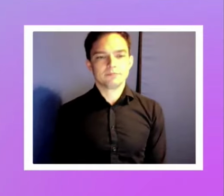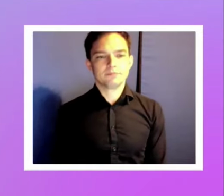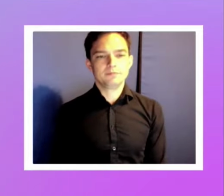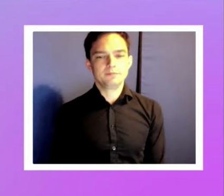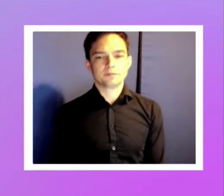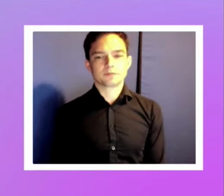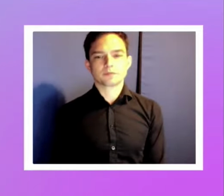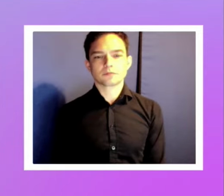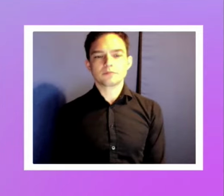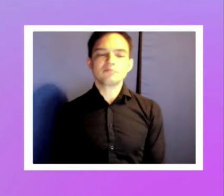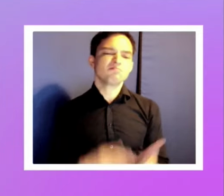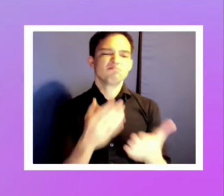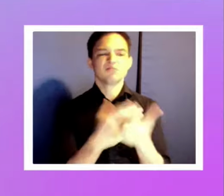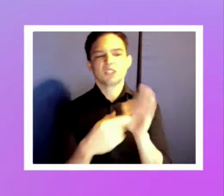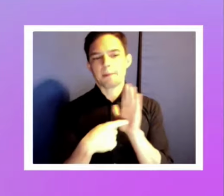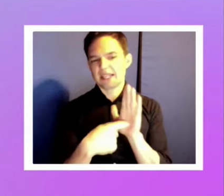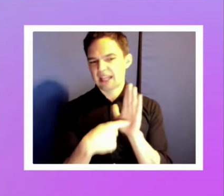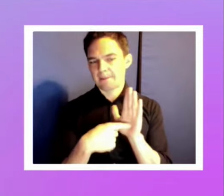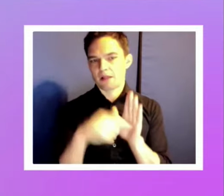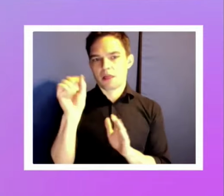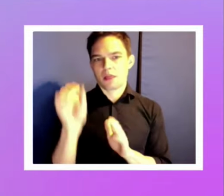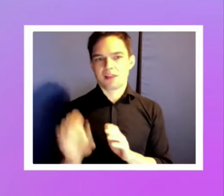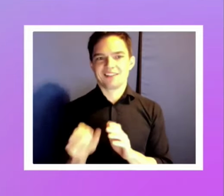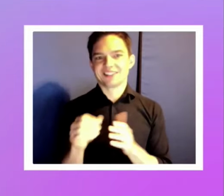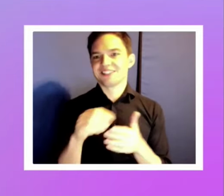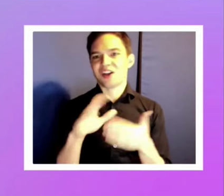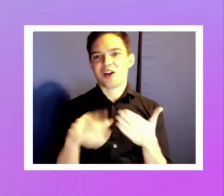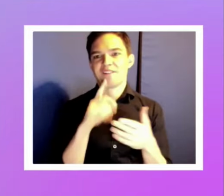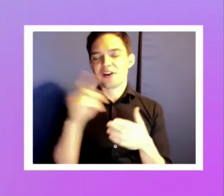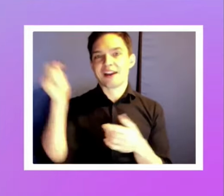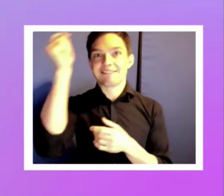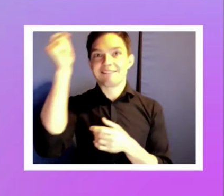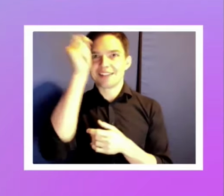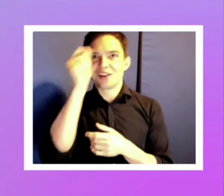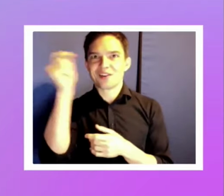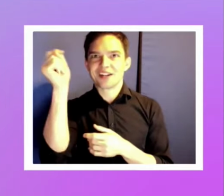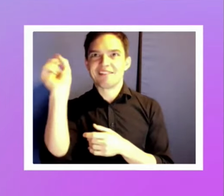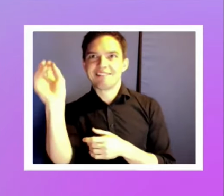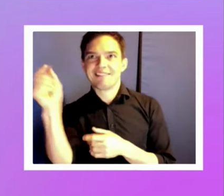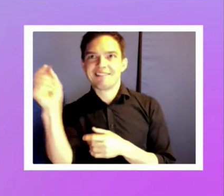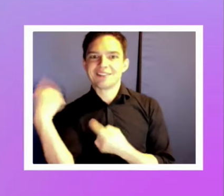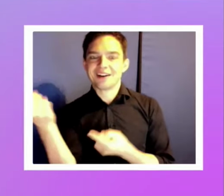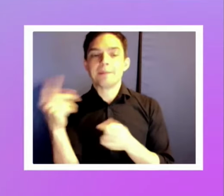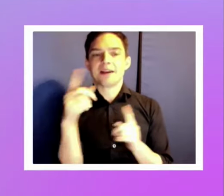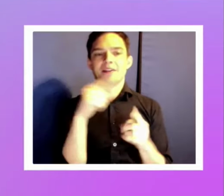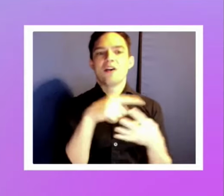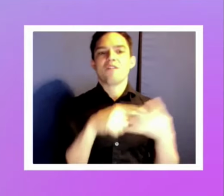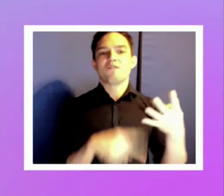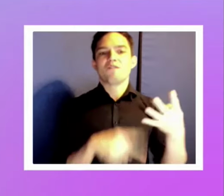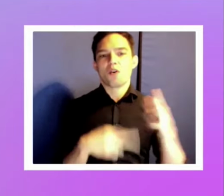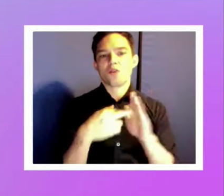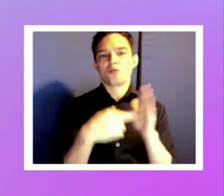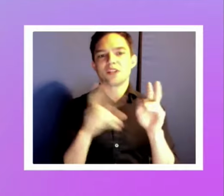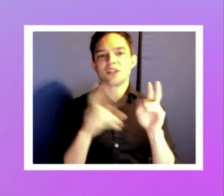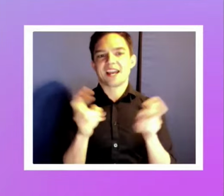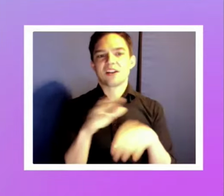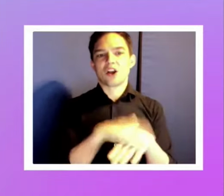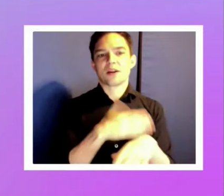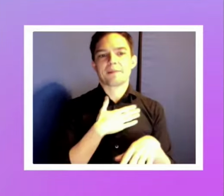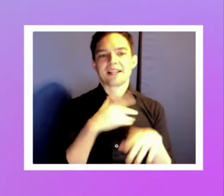So just to give some examples, because all of this has been fairly theoretical, here's 4 rule titles on